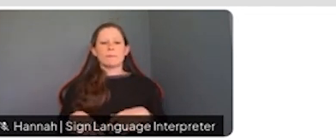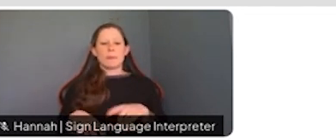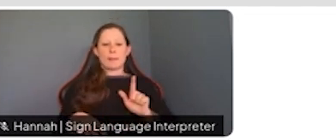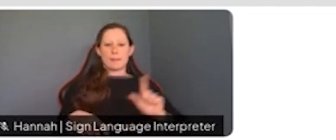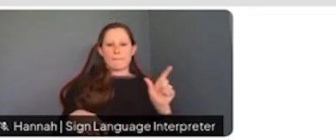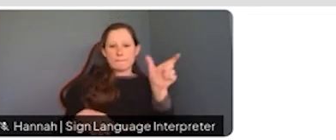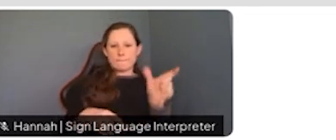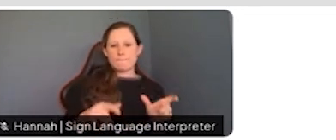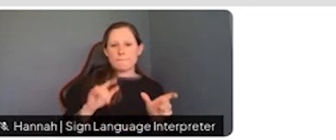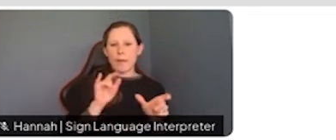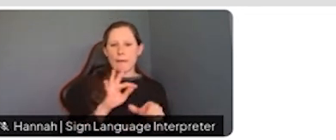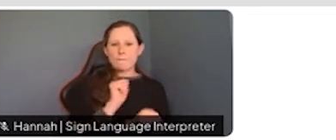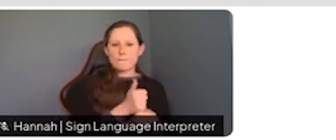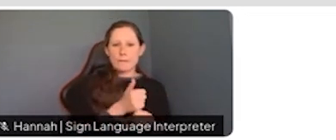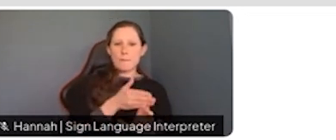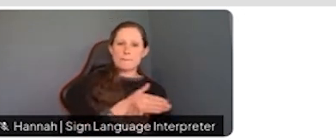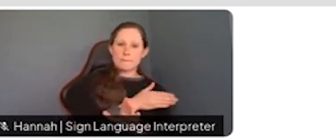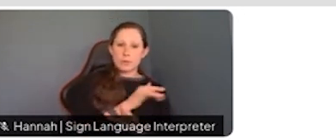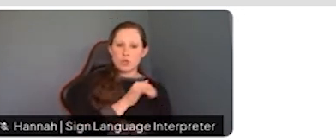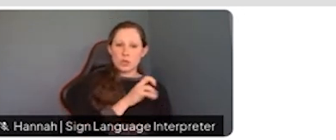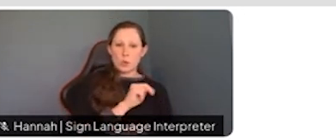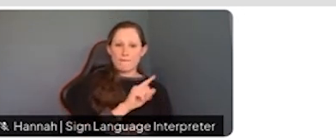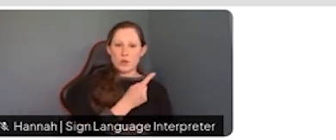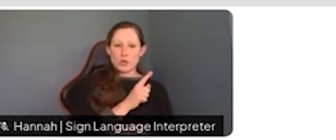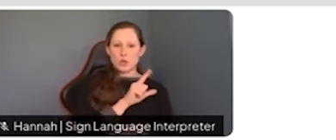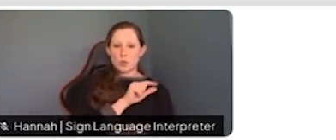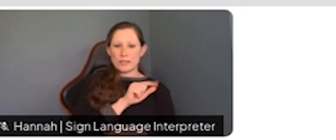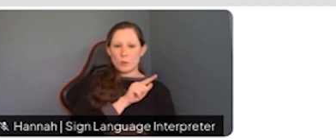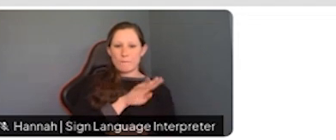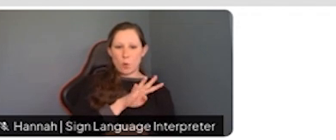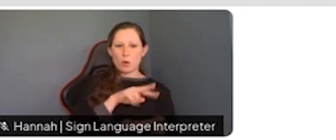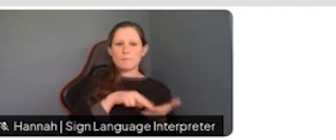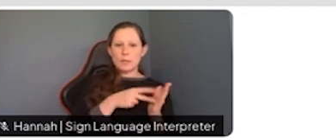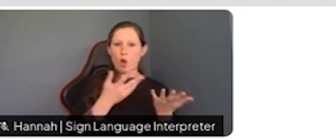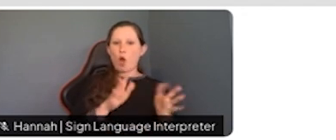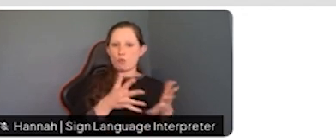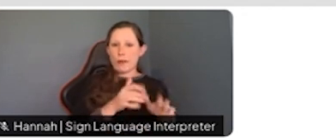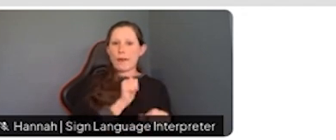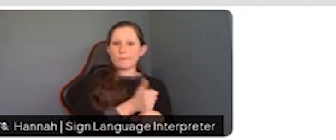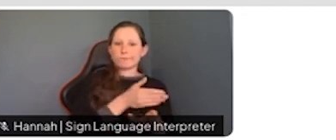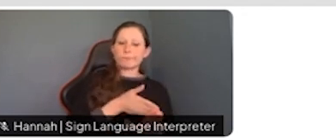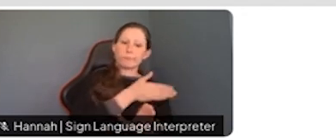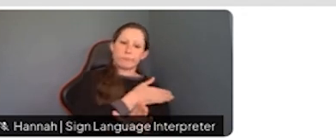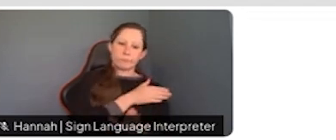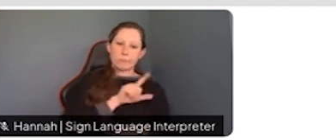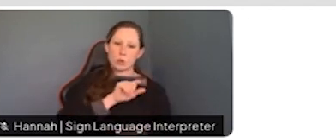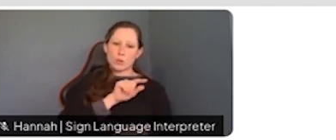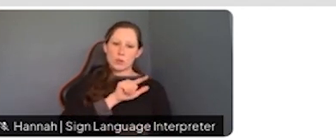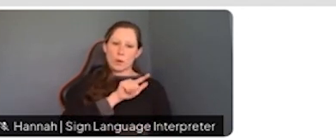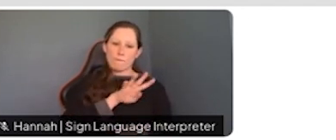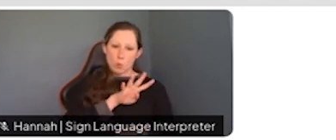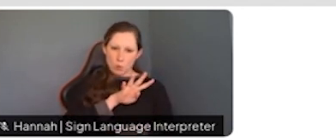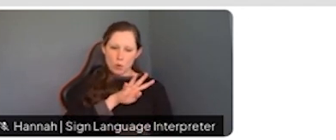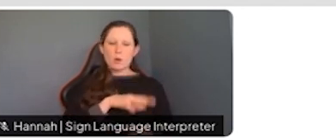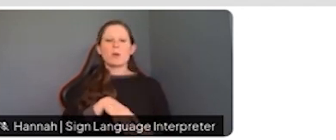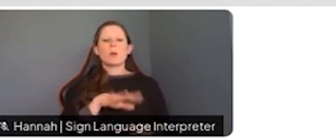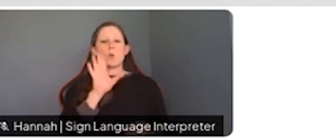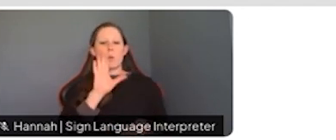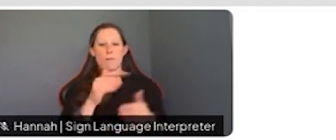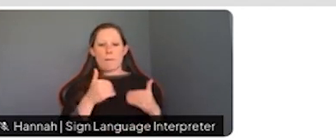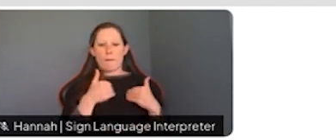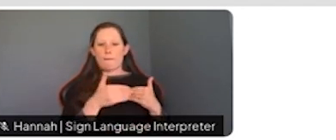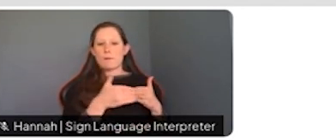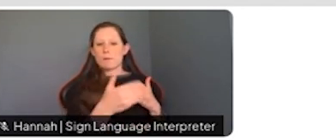January 1st of 2024. So these are existing companies before 2024 will have a whole year. They'll have